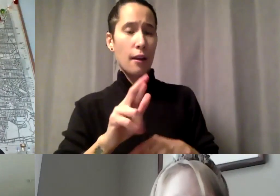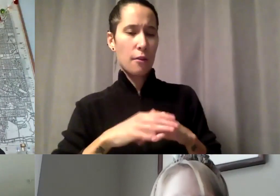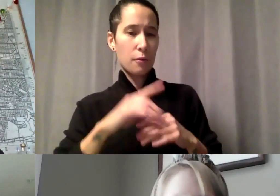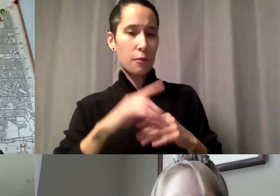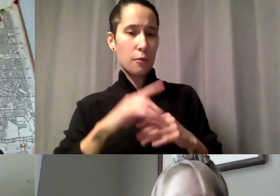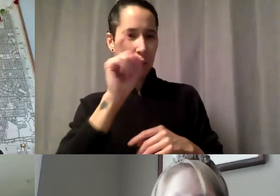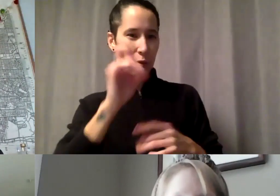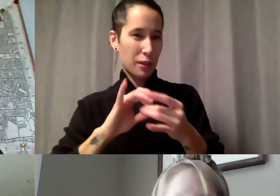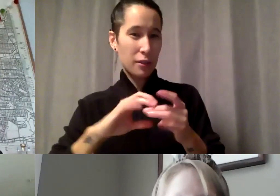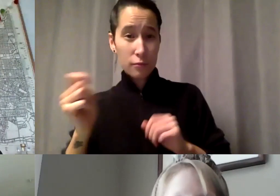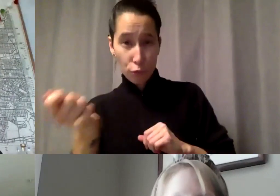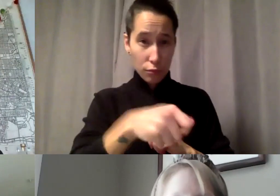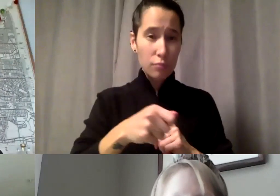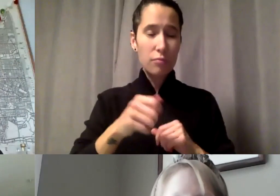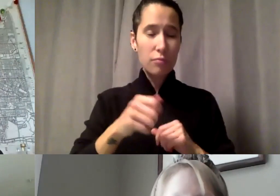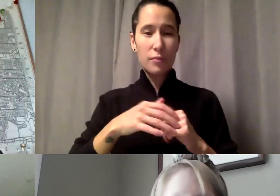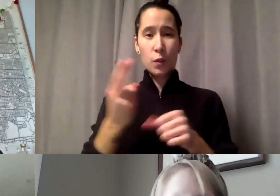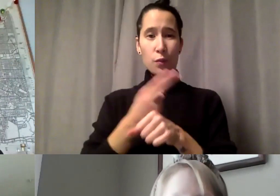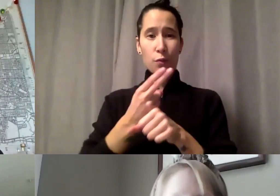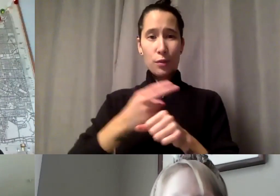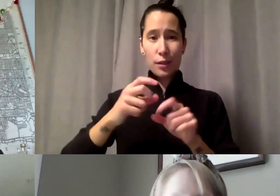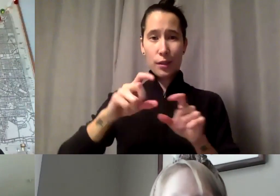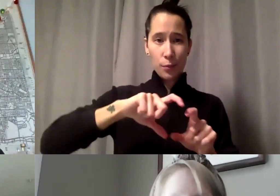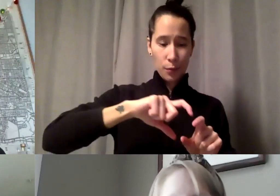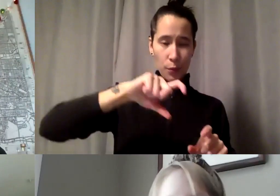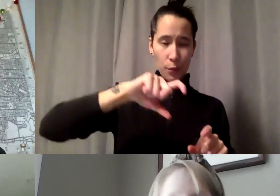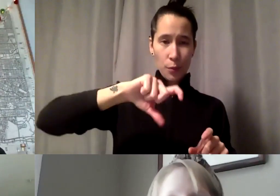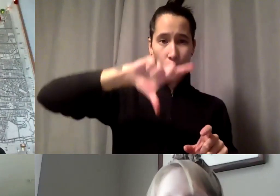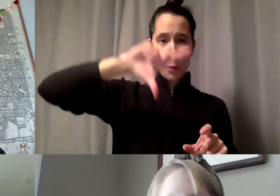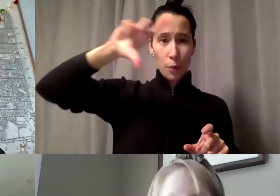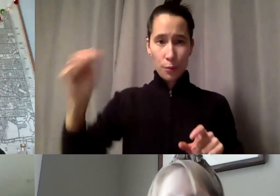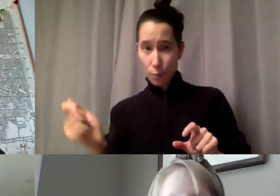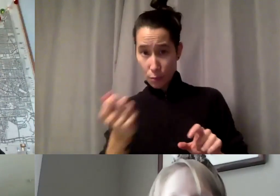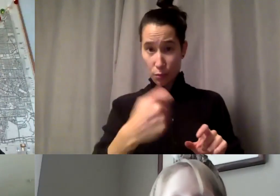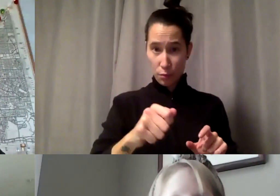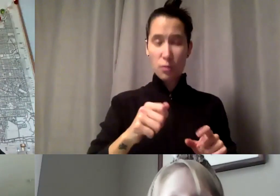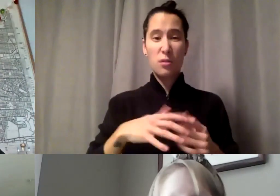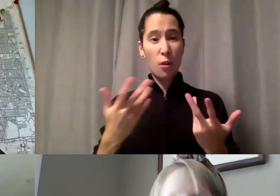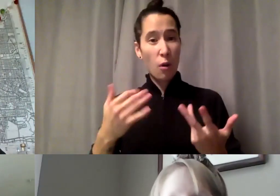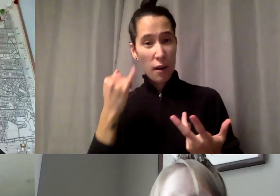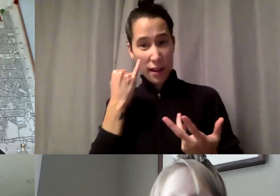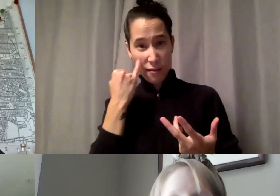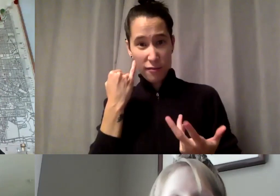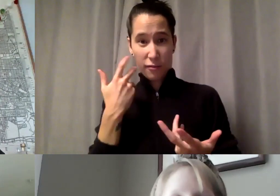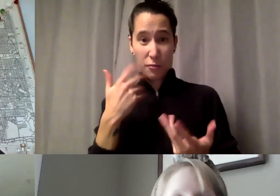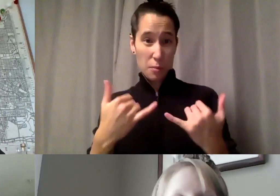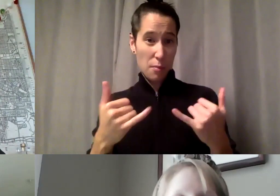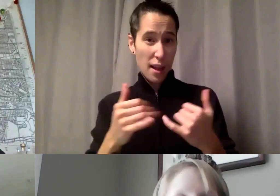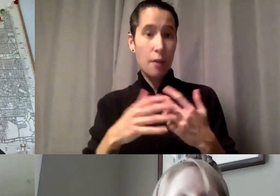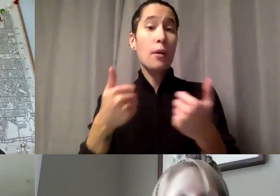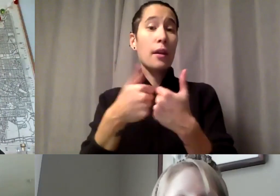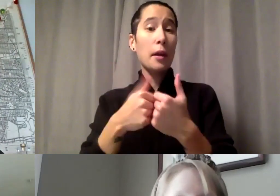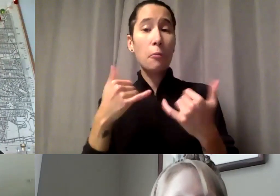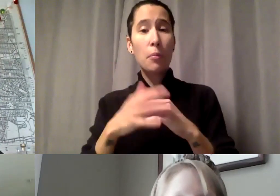was around, as a racket sport, we in the game that we play, it is low intensity. So